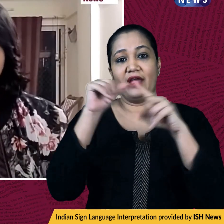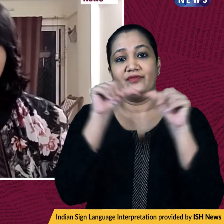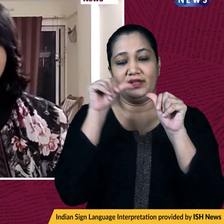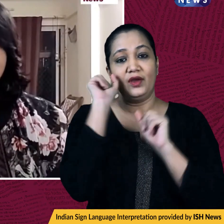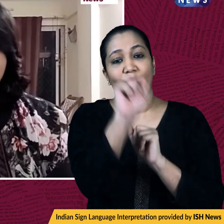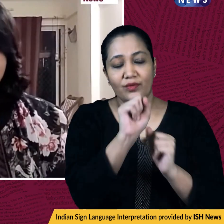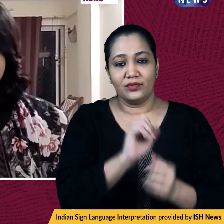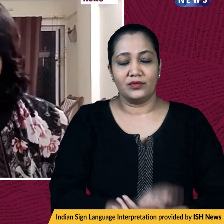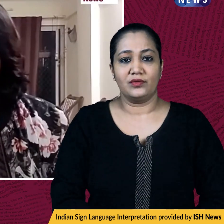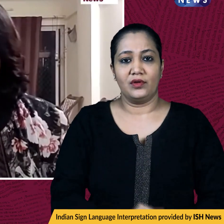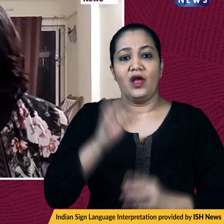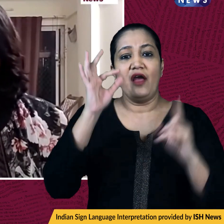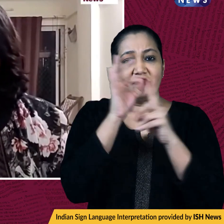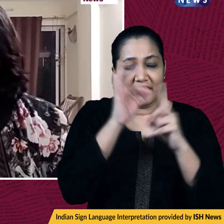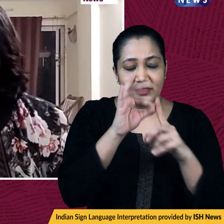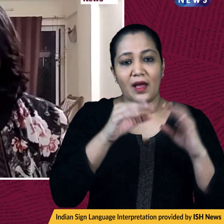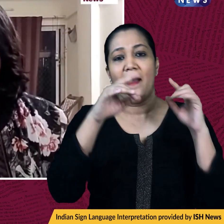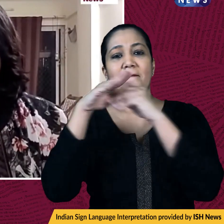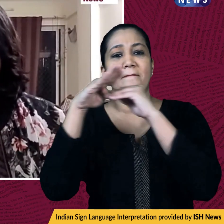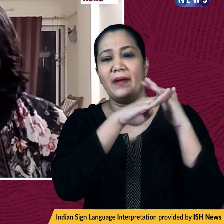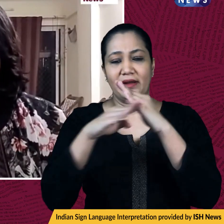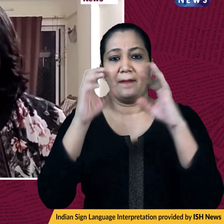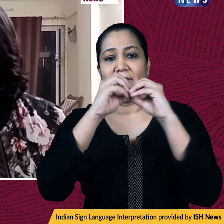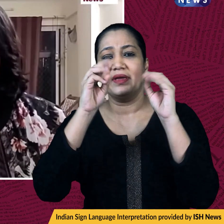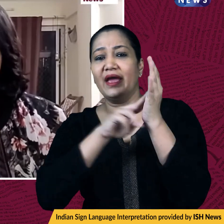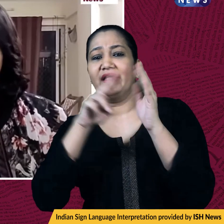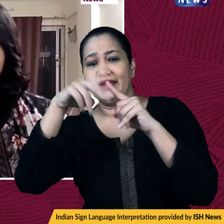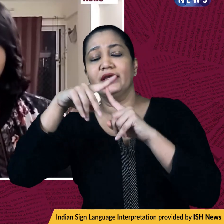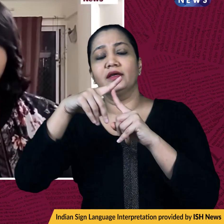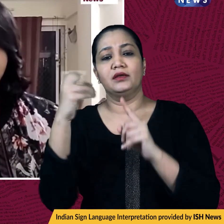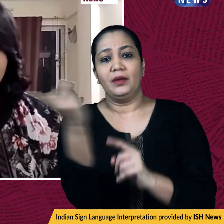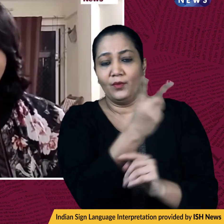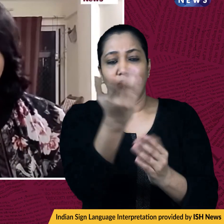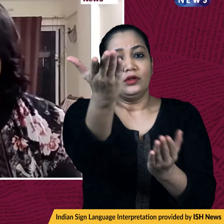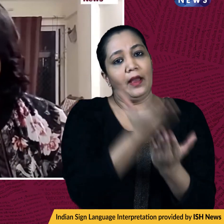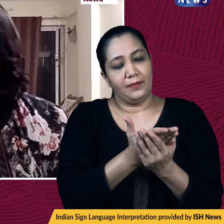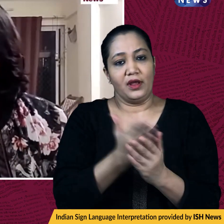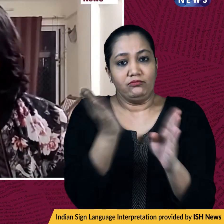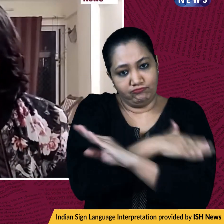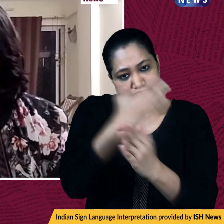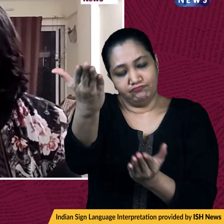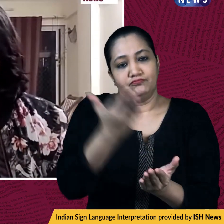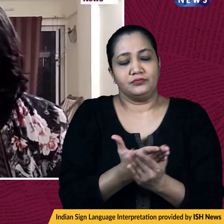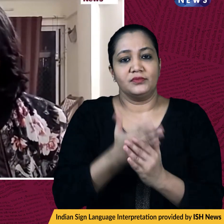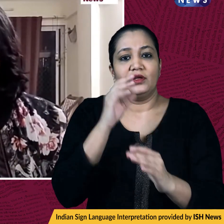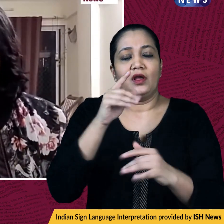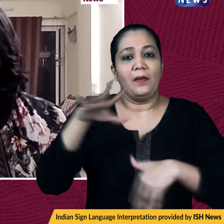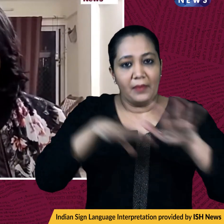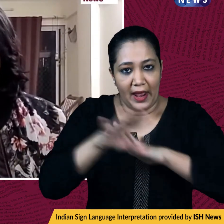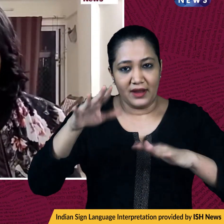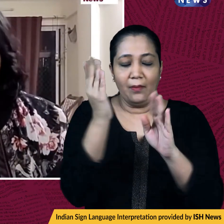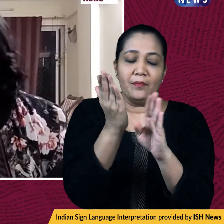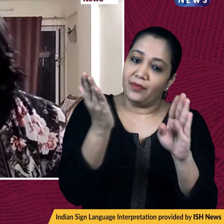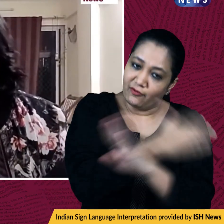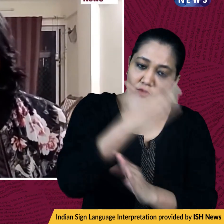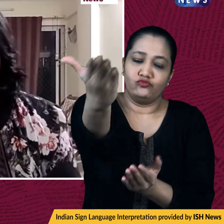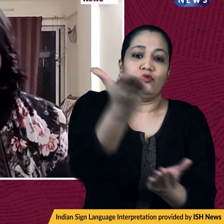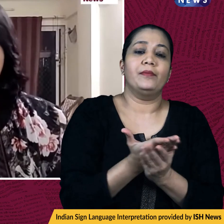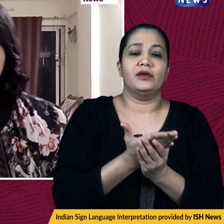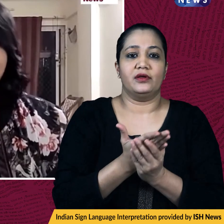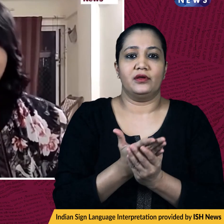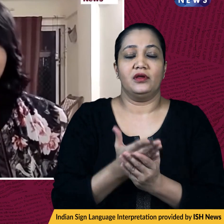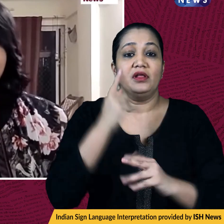and union territories to accelerate the second dose coverage of COVID-19 vaccine among 15 to 18 years of age.